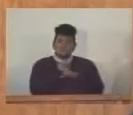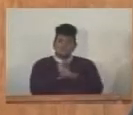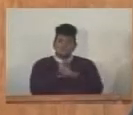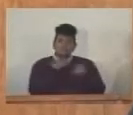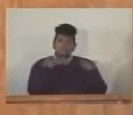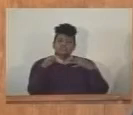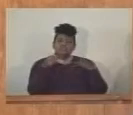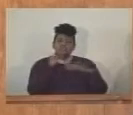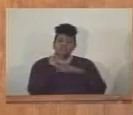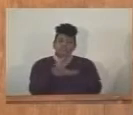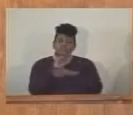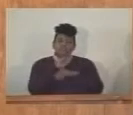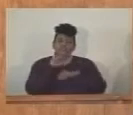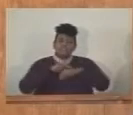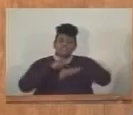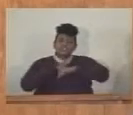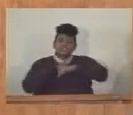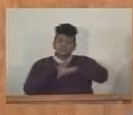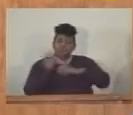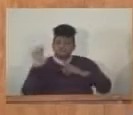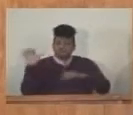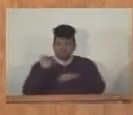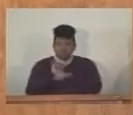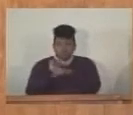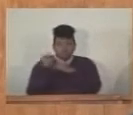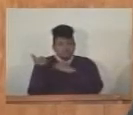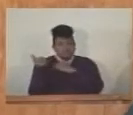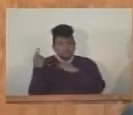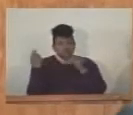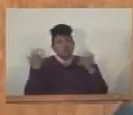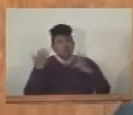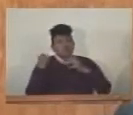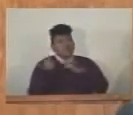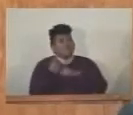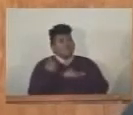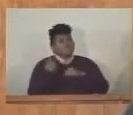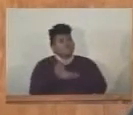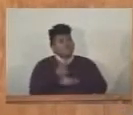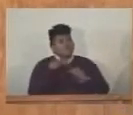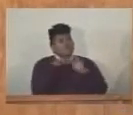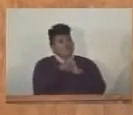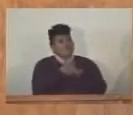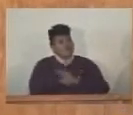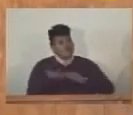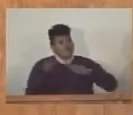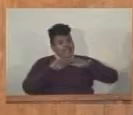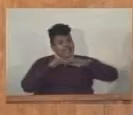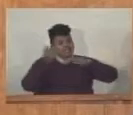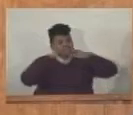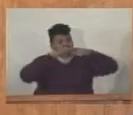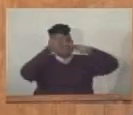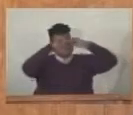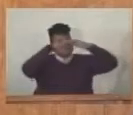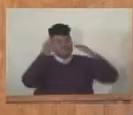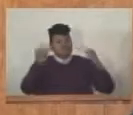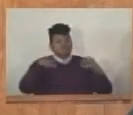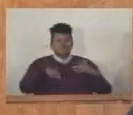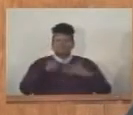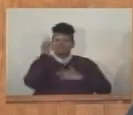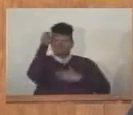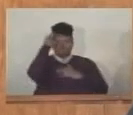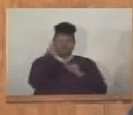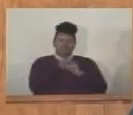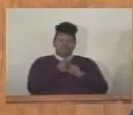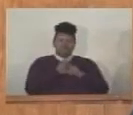of the Minister of National Security? Where year after year the murders increase. This government,